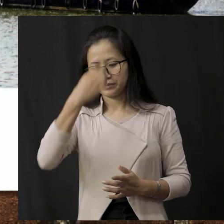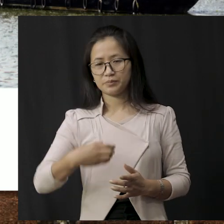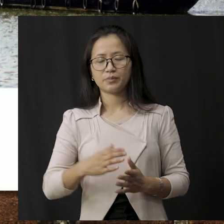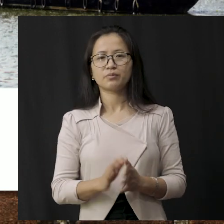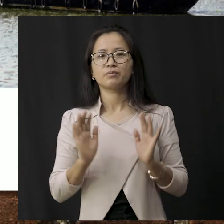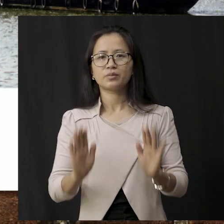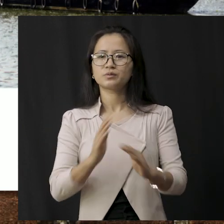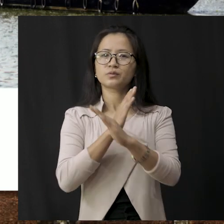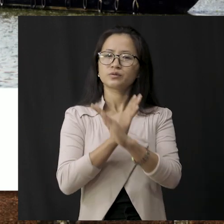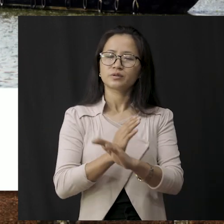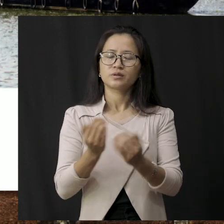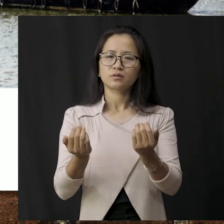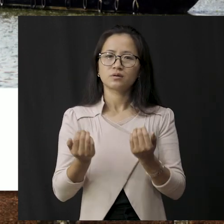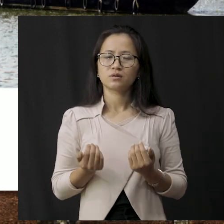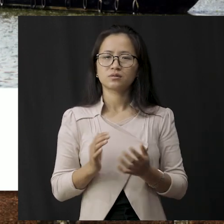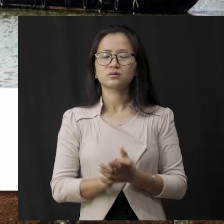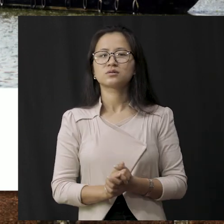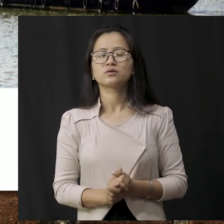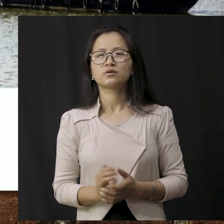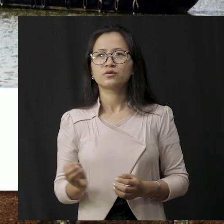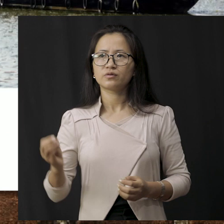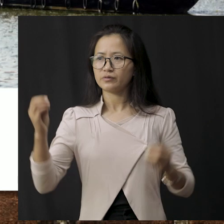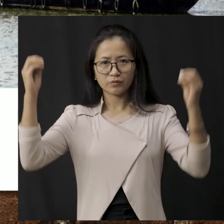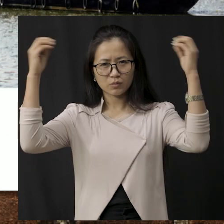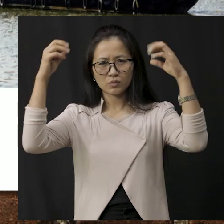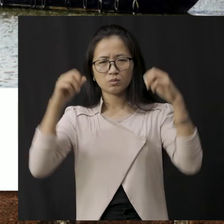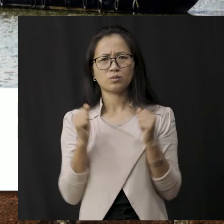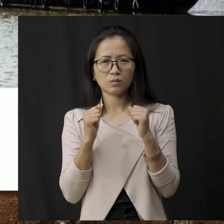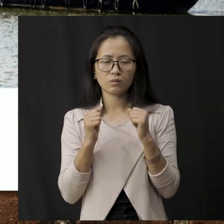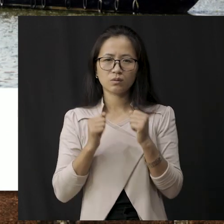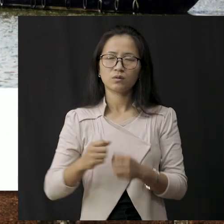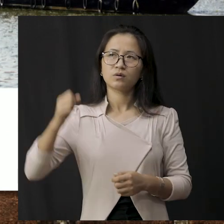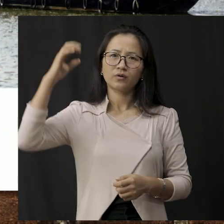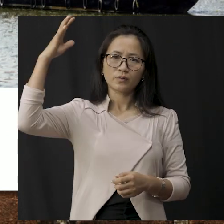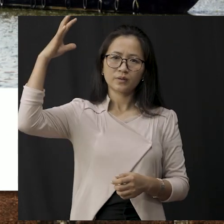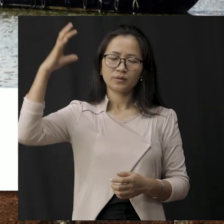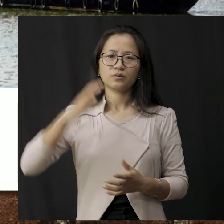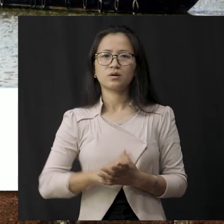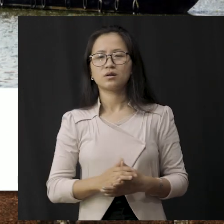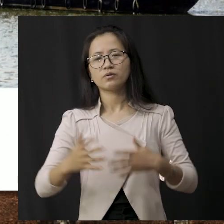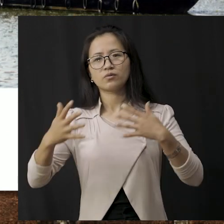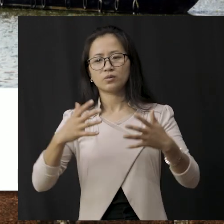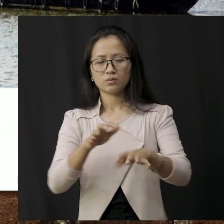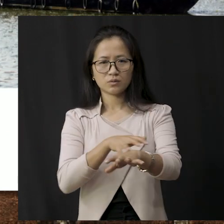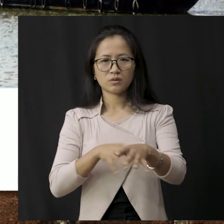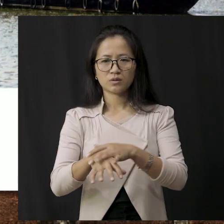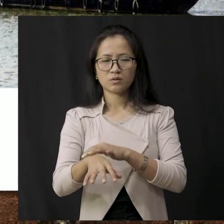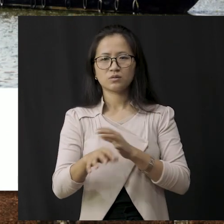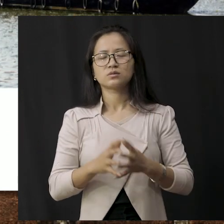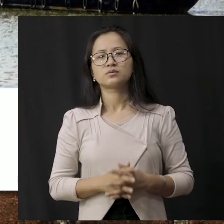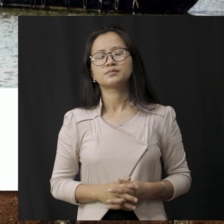it protects us from rain, from the cold, from the heat, and from the wild and